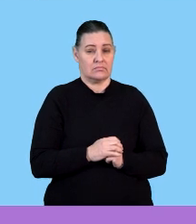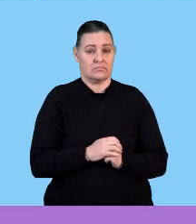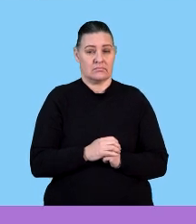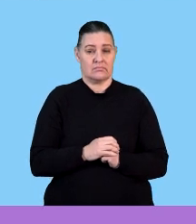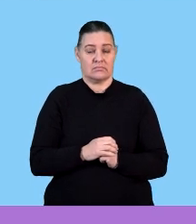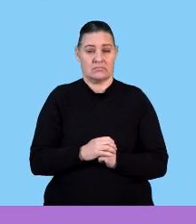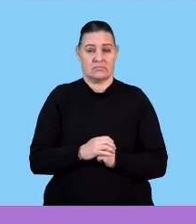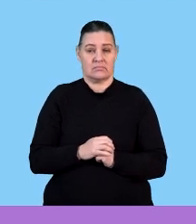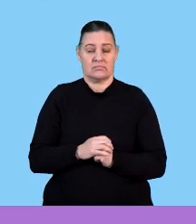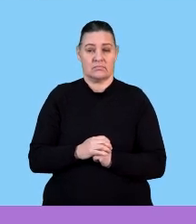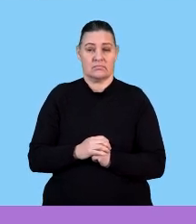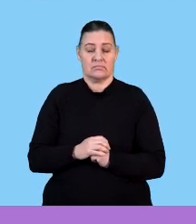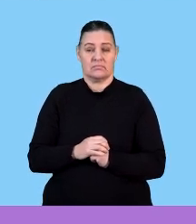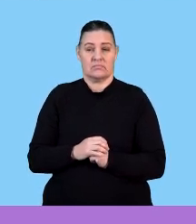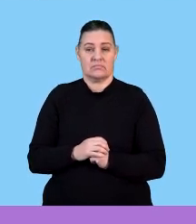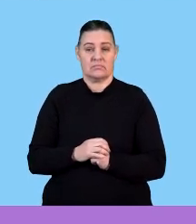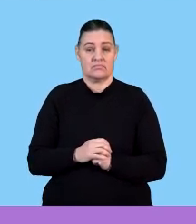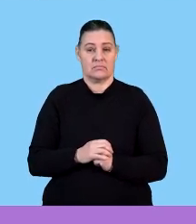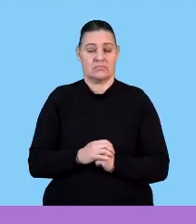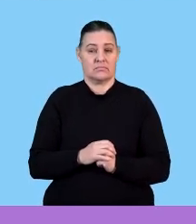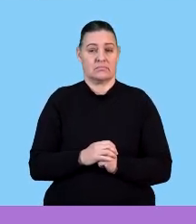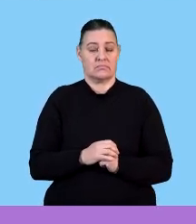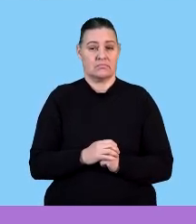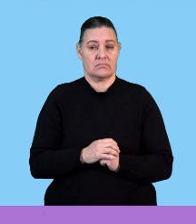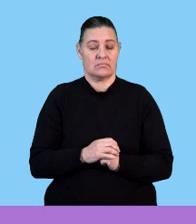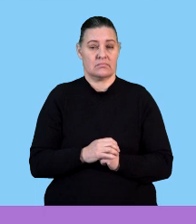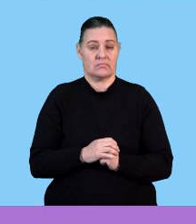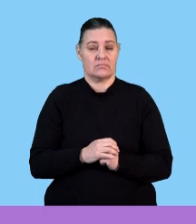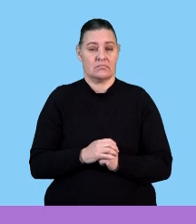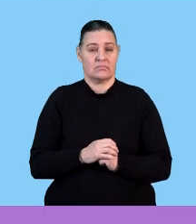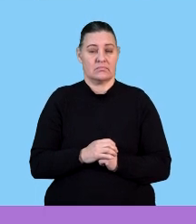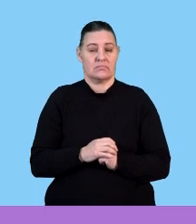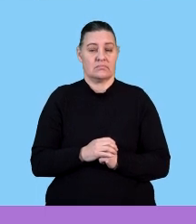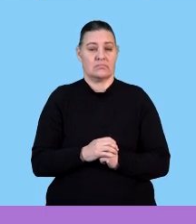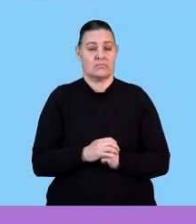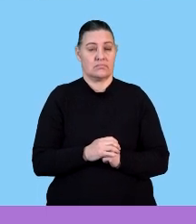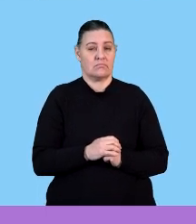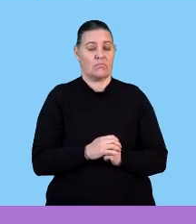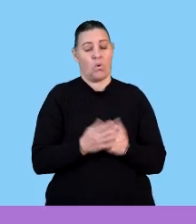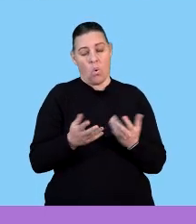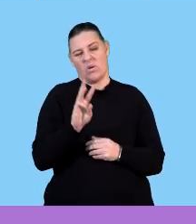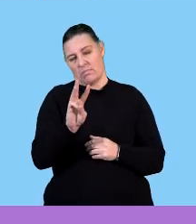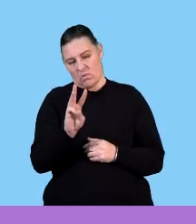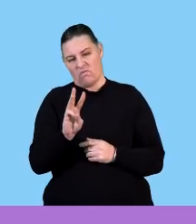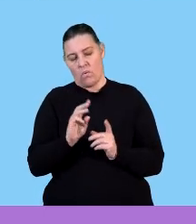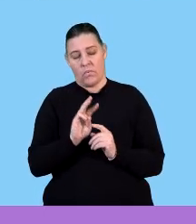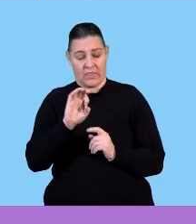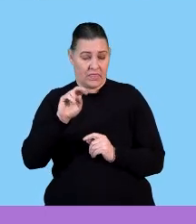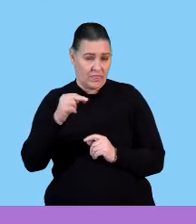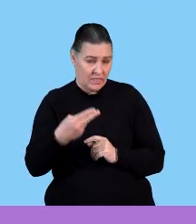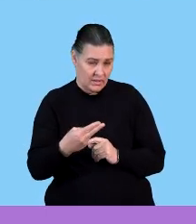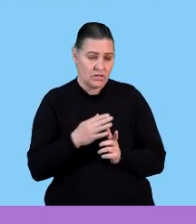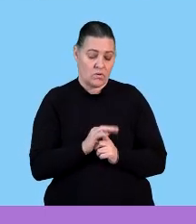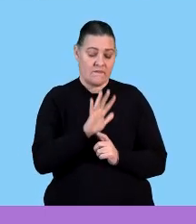length times breadth, or length times width. So let's say length times width. That equals